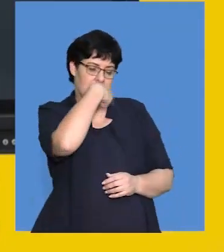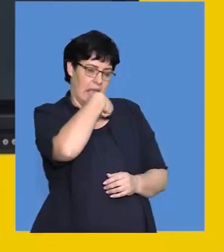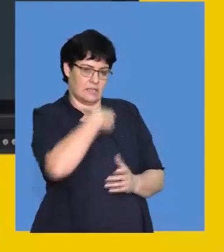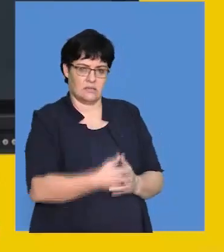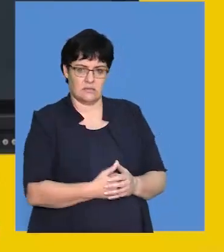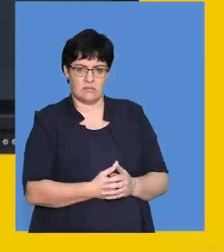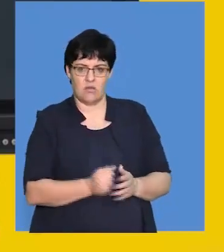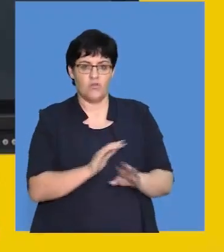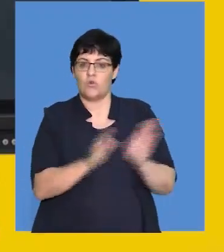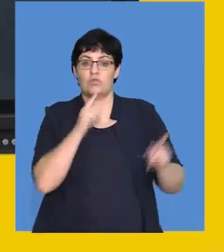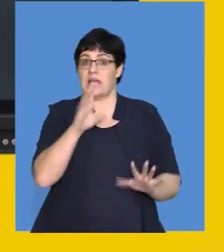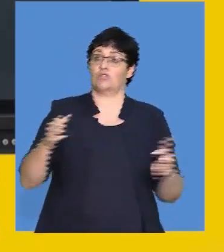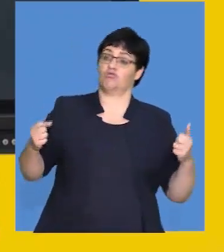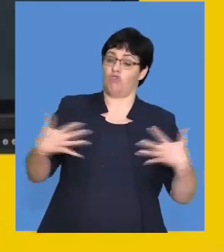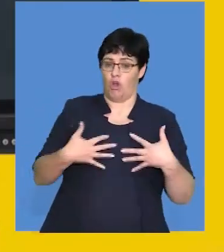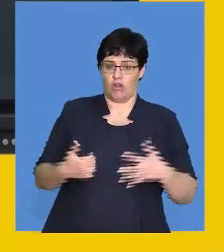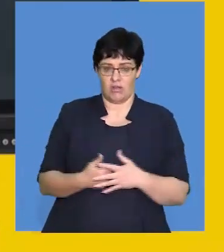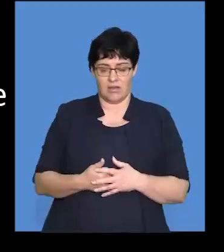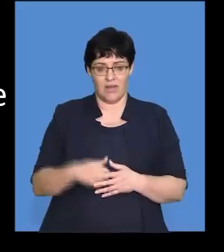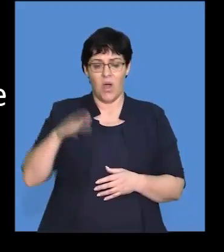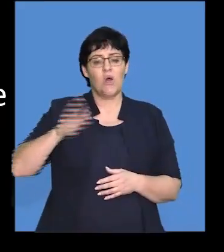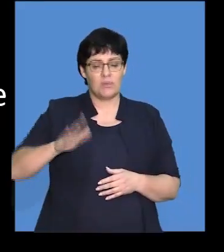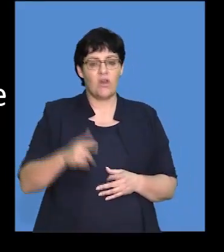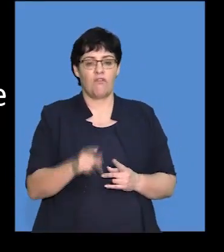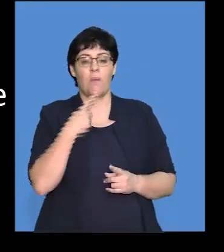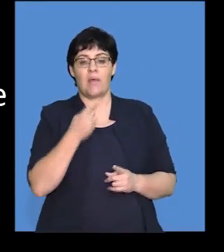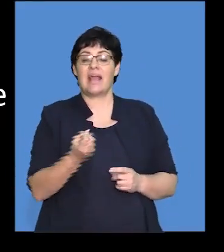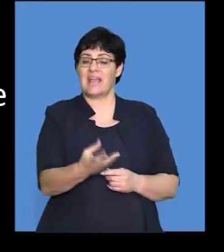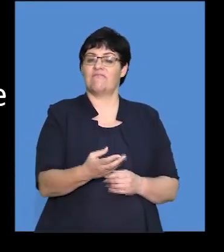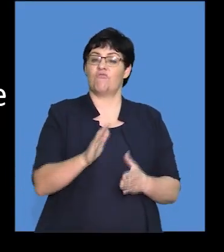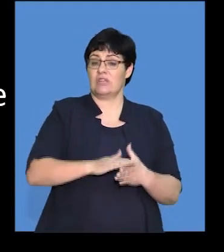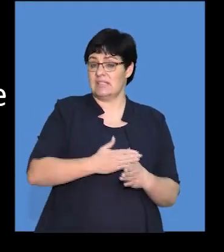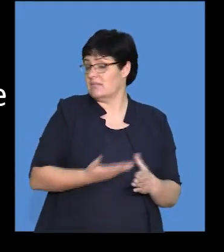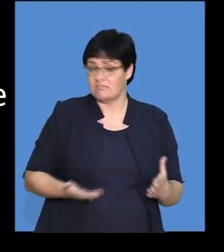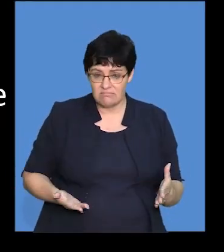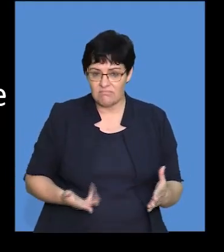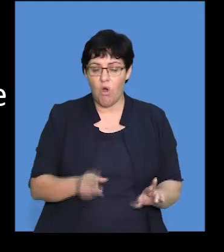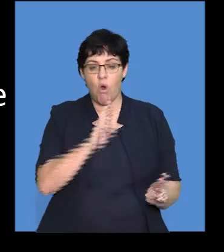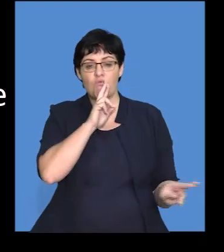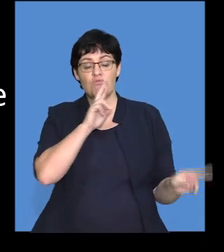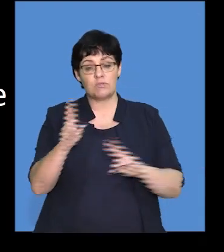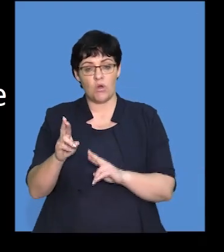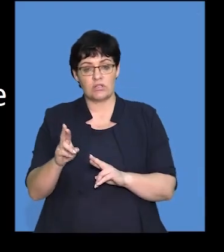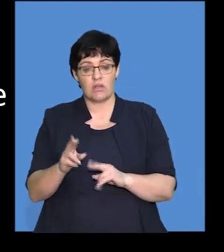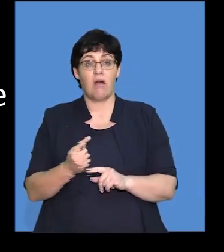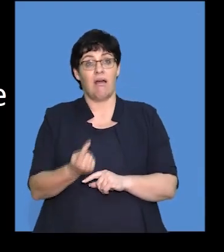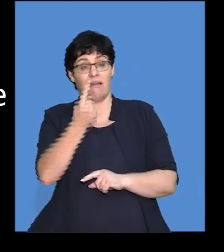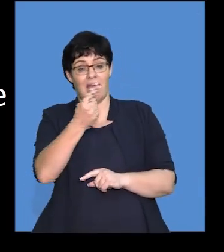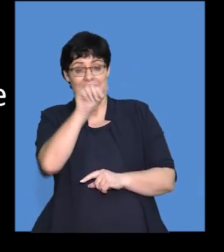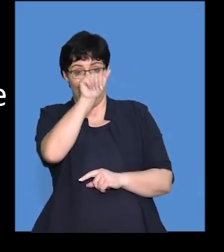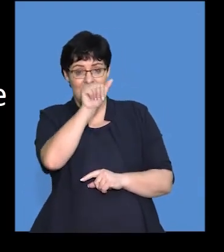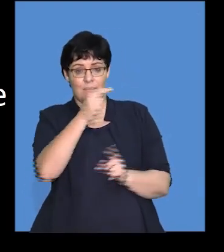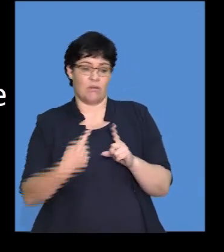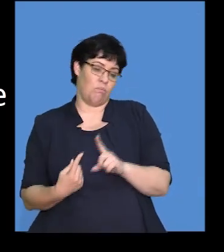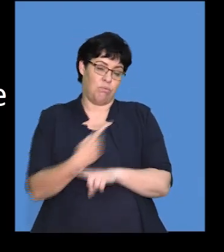he is shocked. Automatically, when you have to give a reason, your response on A has thrown off your response